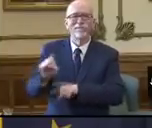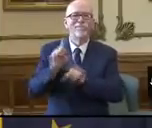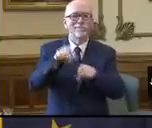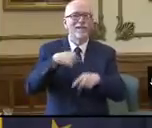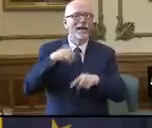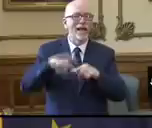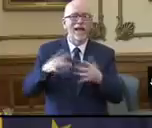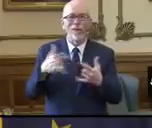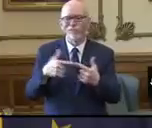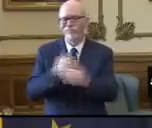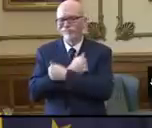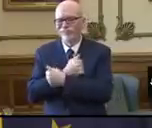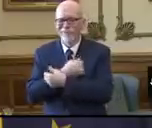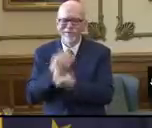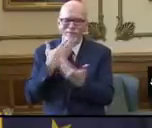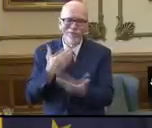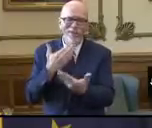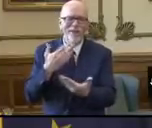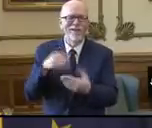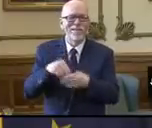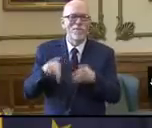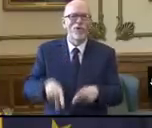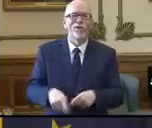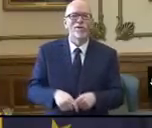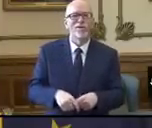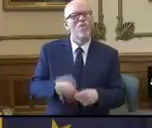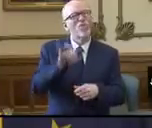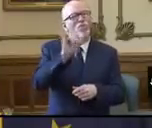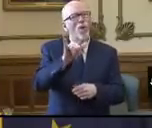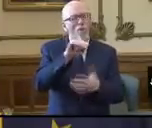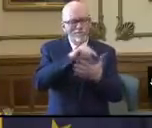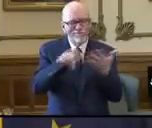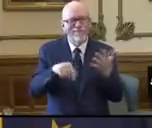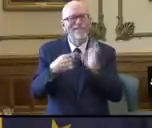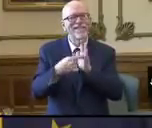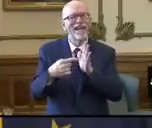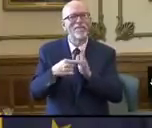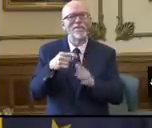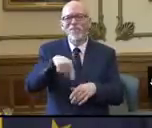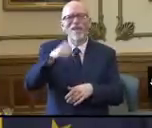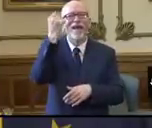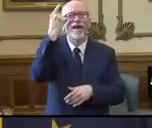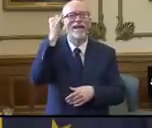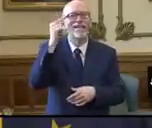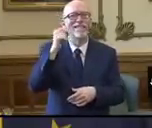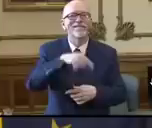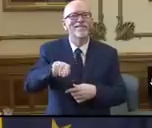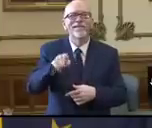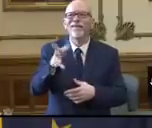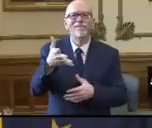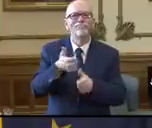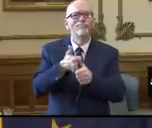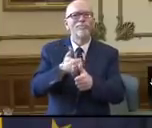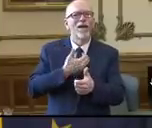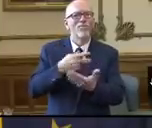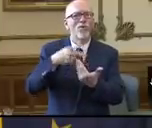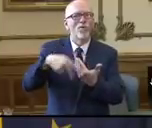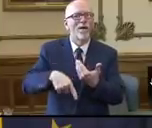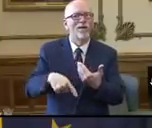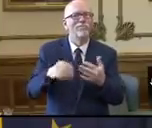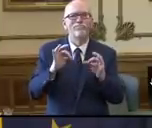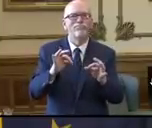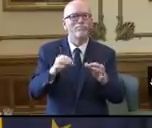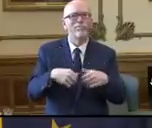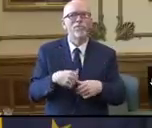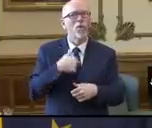a hug and say thank you in person. These are the examples. They get it. They're with the program.